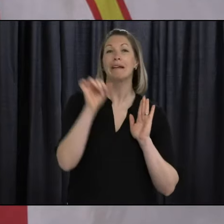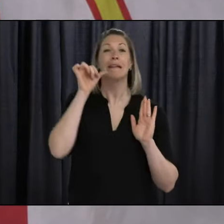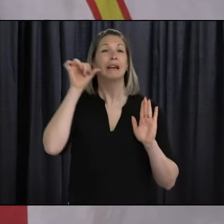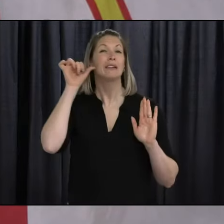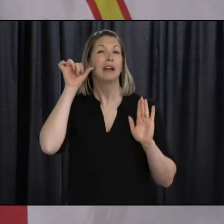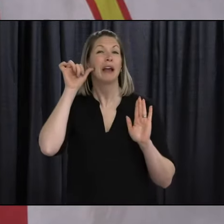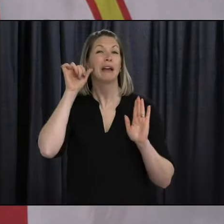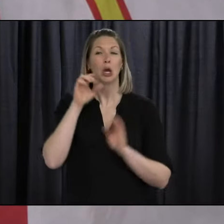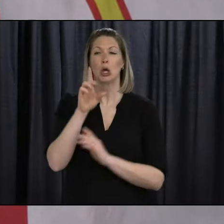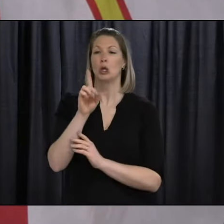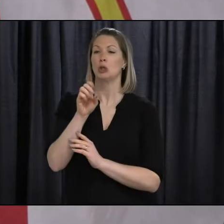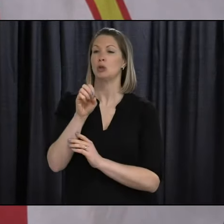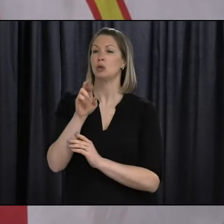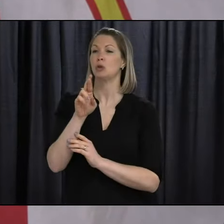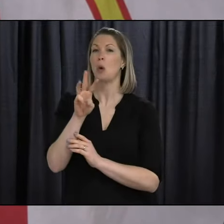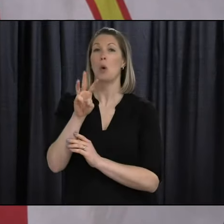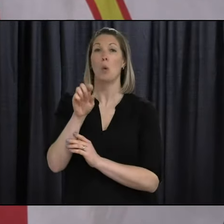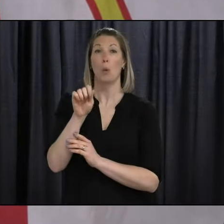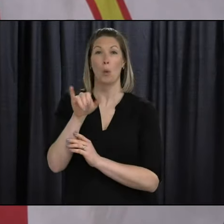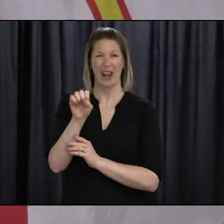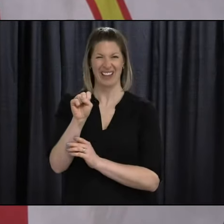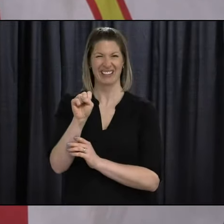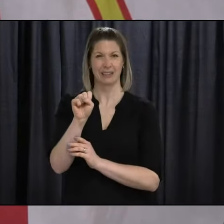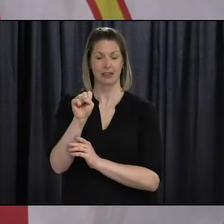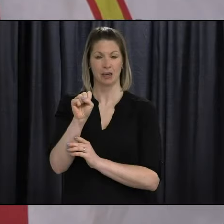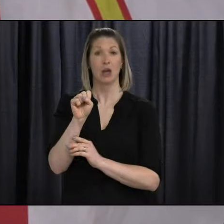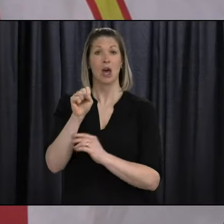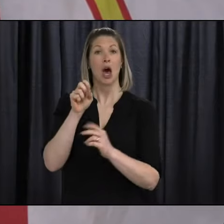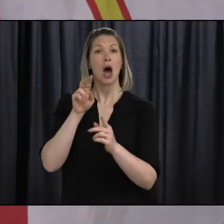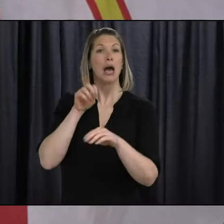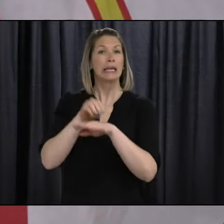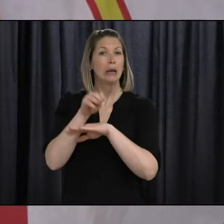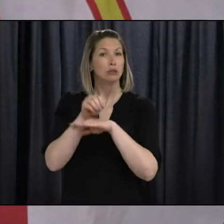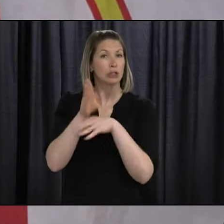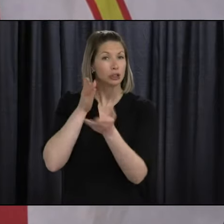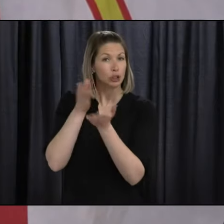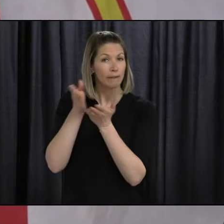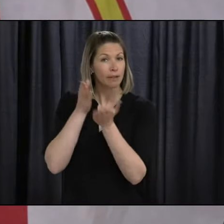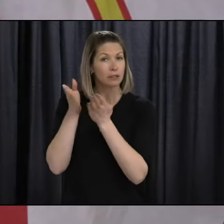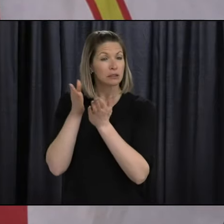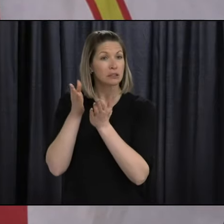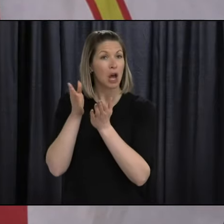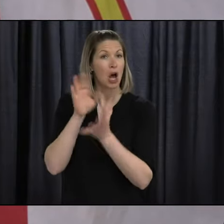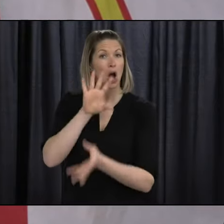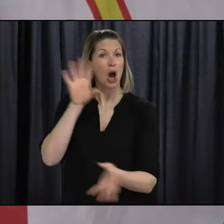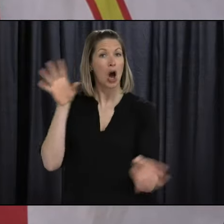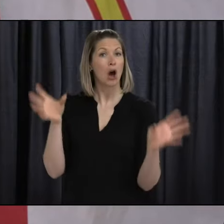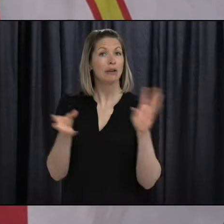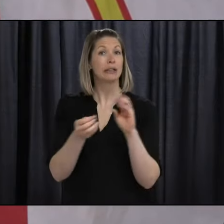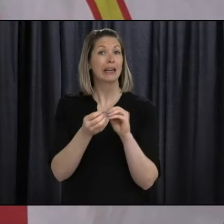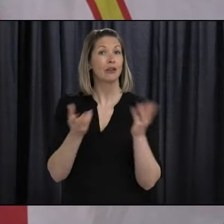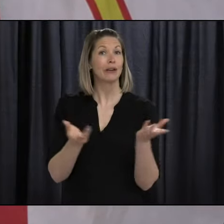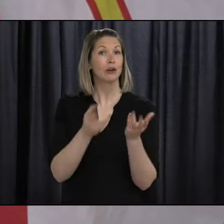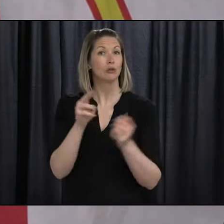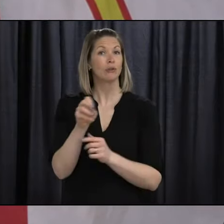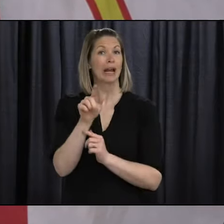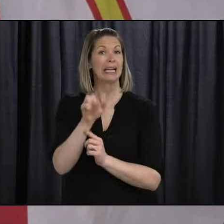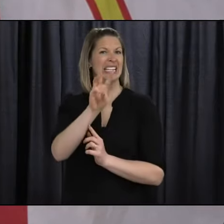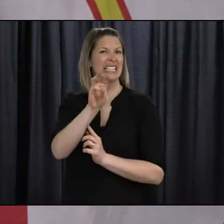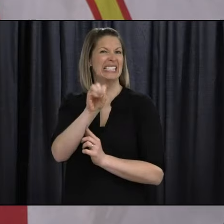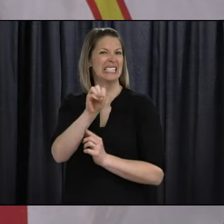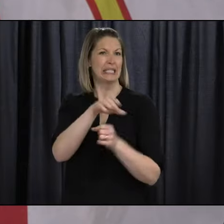about Doorways, which is a walk-in counseling service, and it is now available in nearly 60 locations across the province. And I